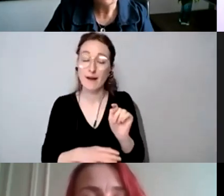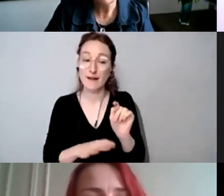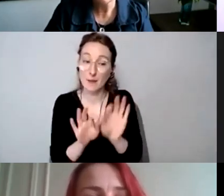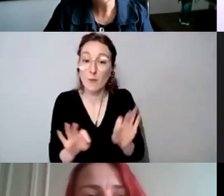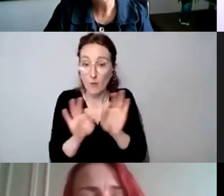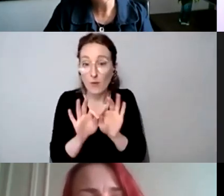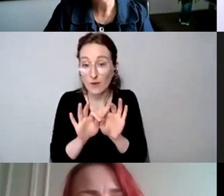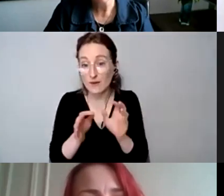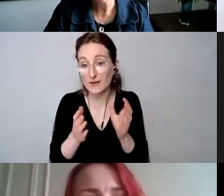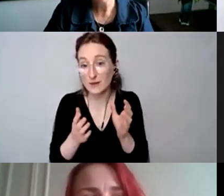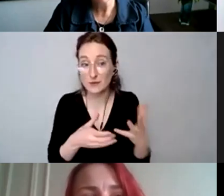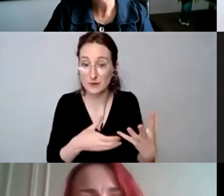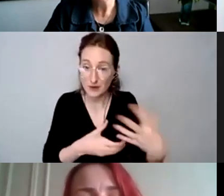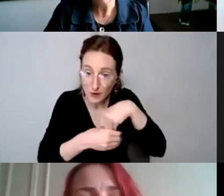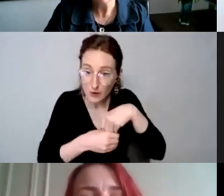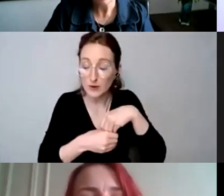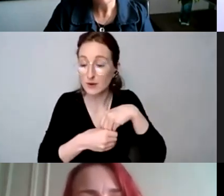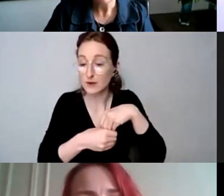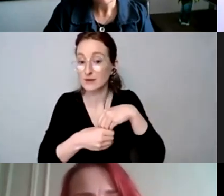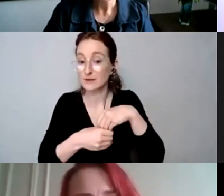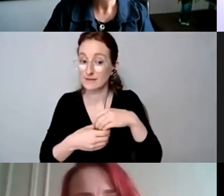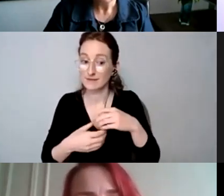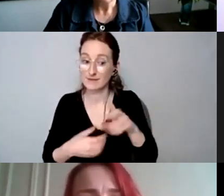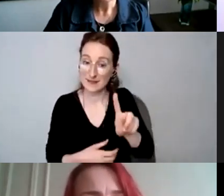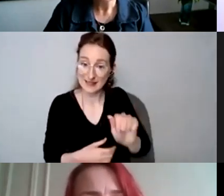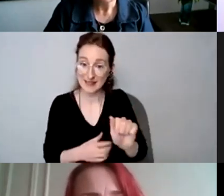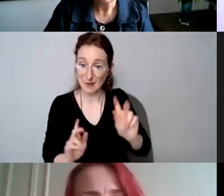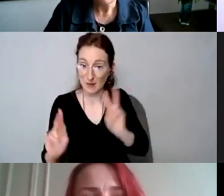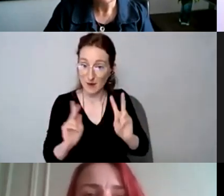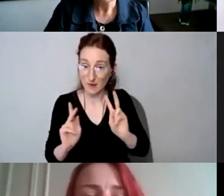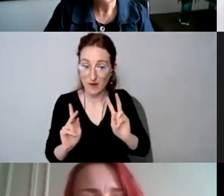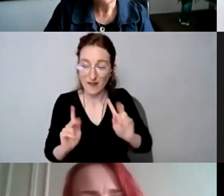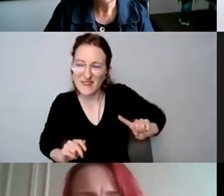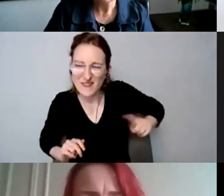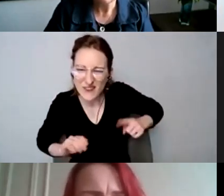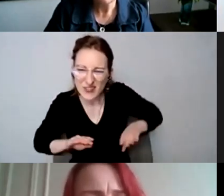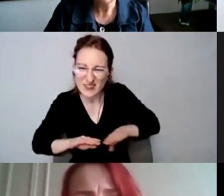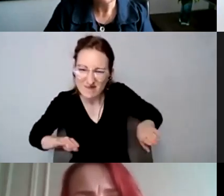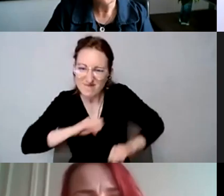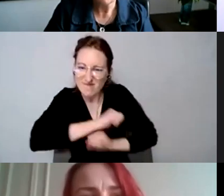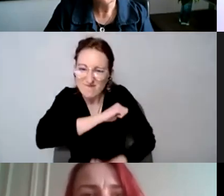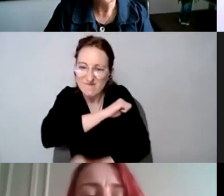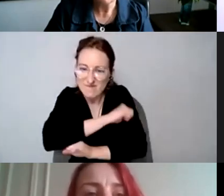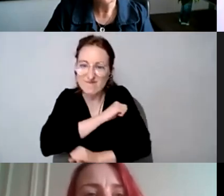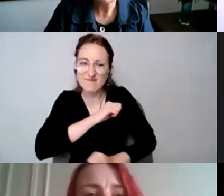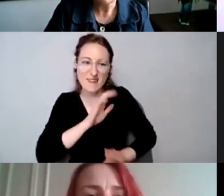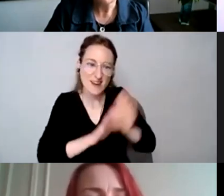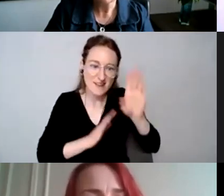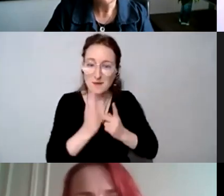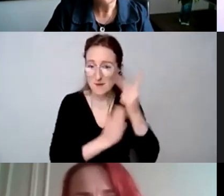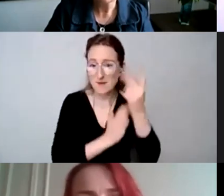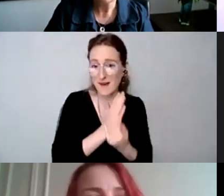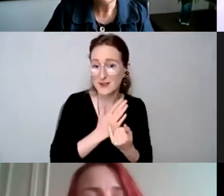to include people with disabilities at these first stages of a development of a project